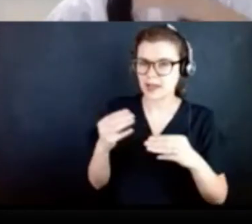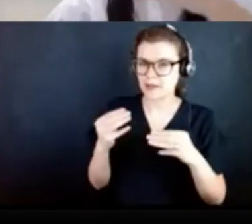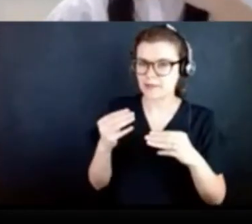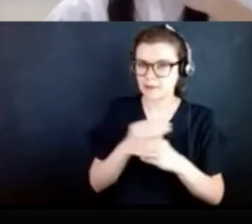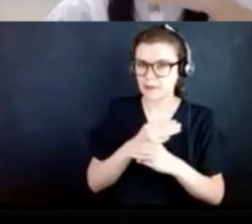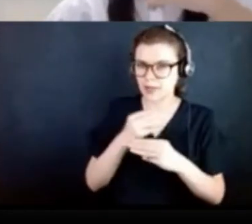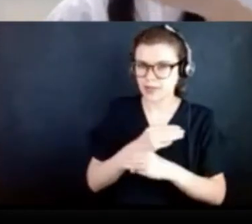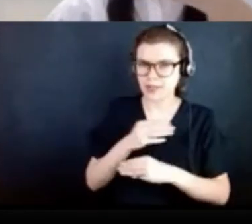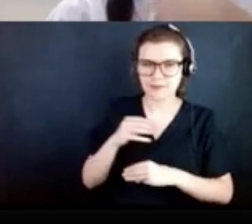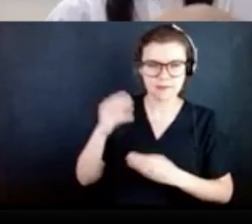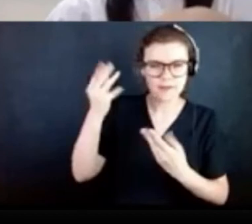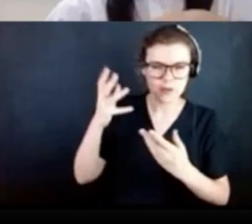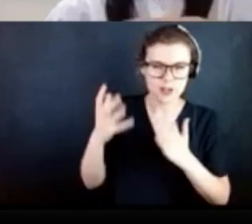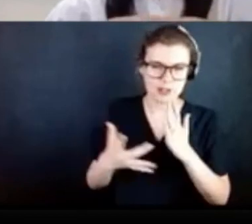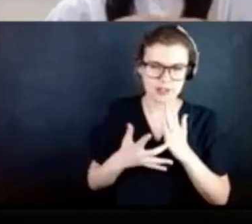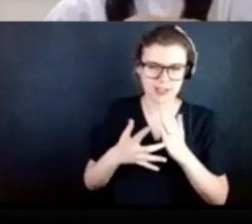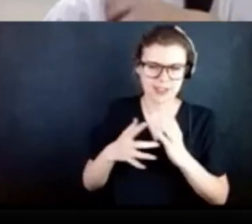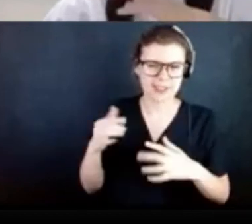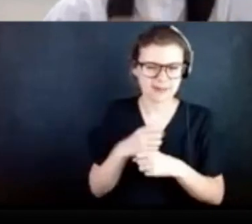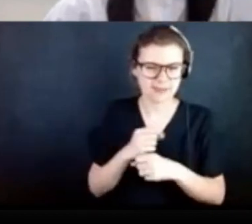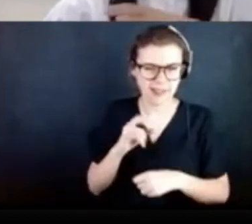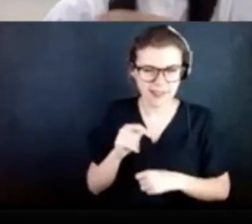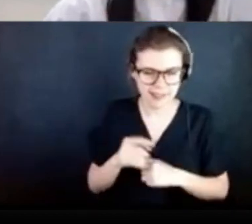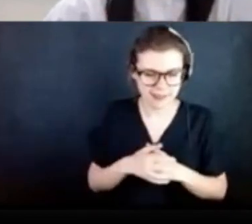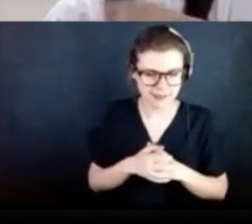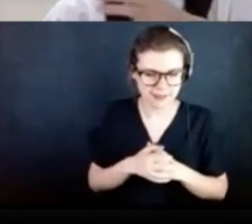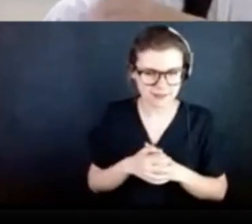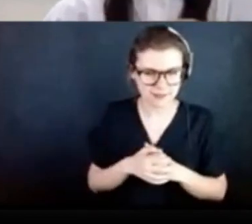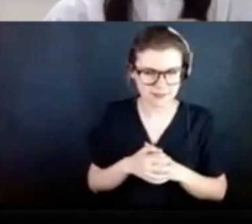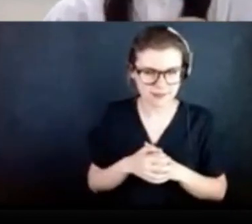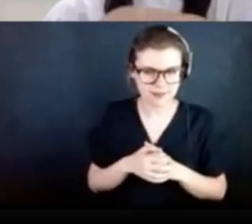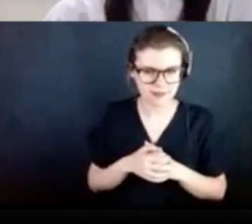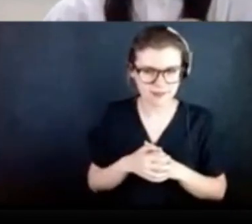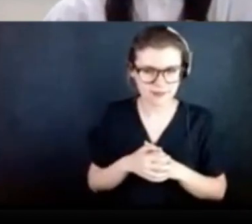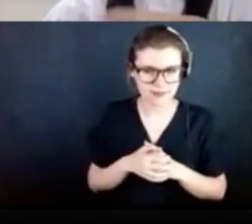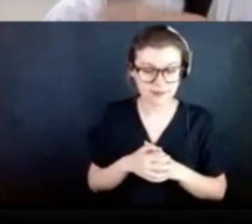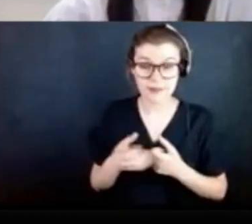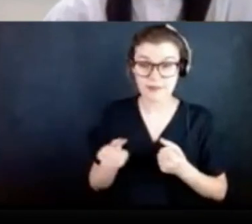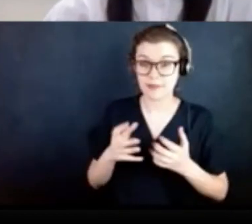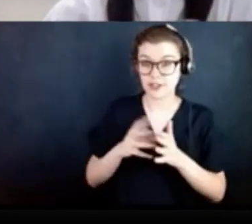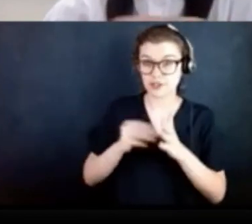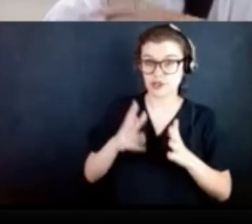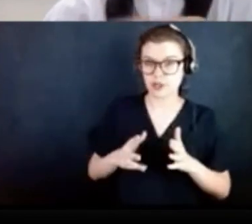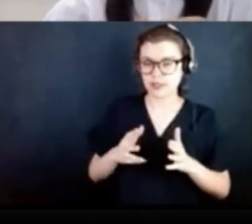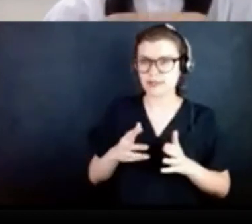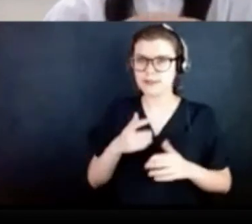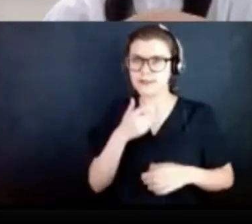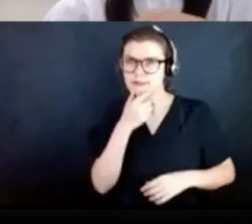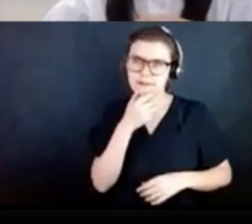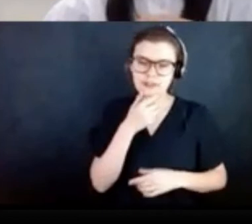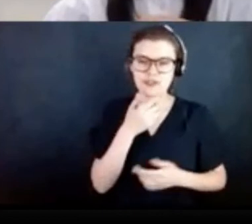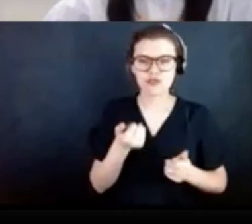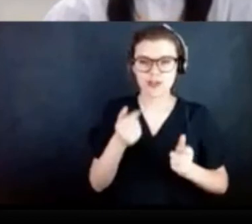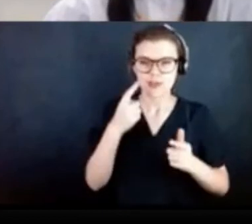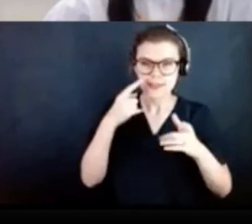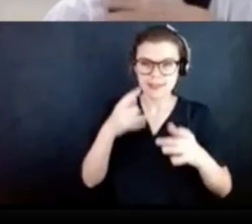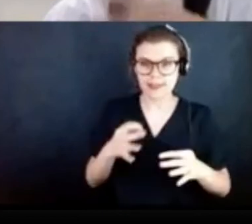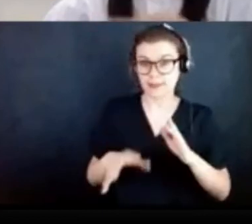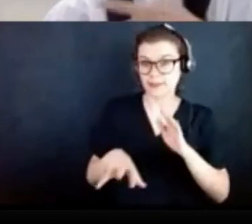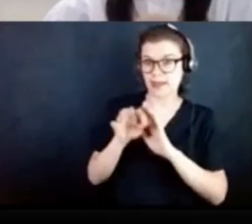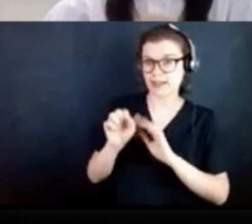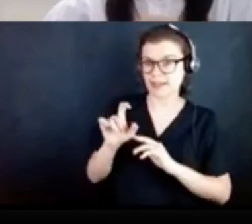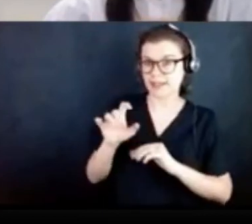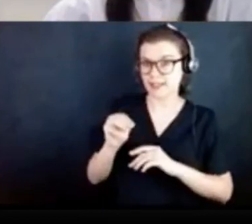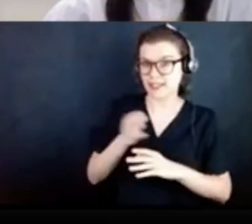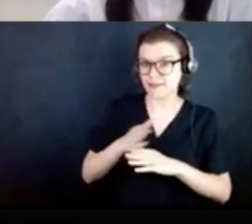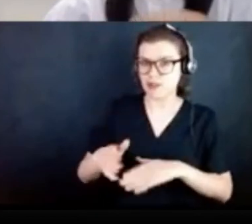technology. And the data is labeled as whether students chose STEM major or not. And this paper shows that a